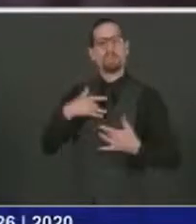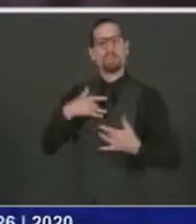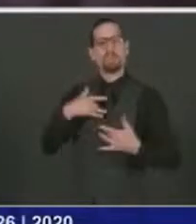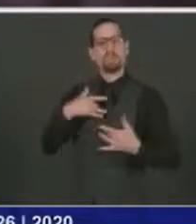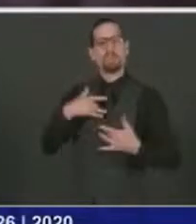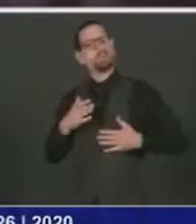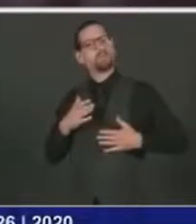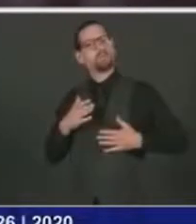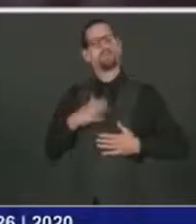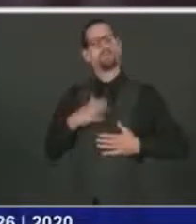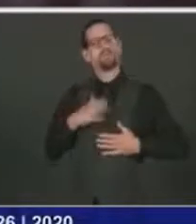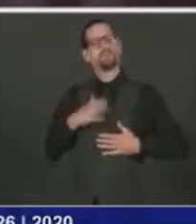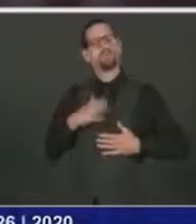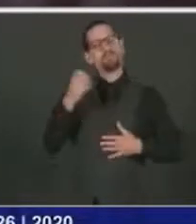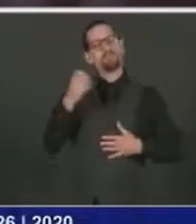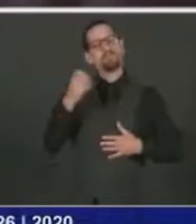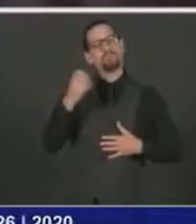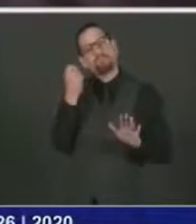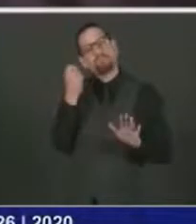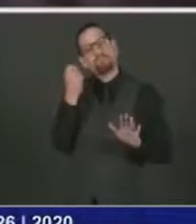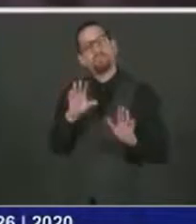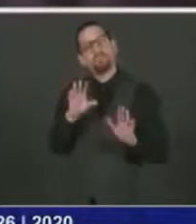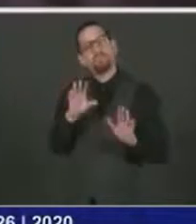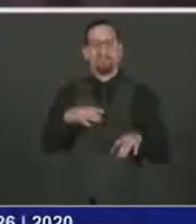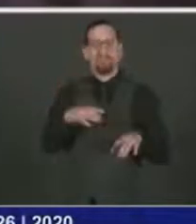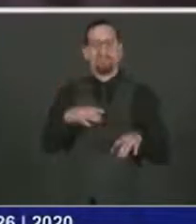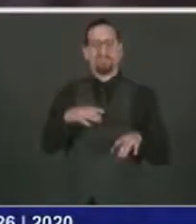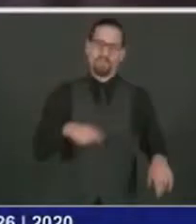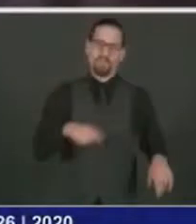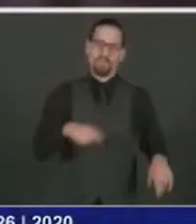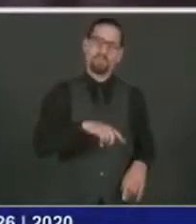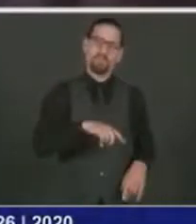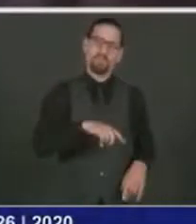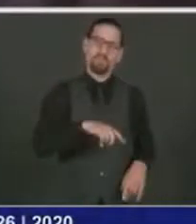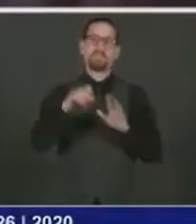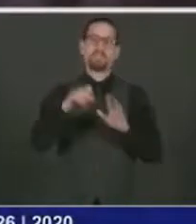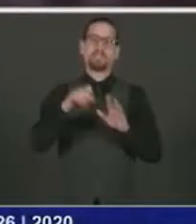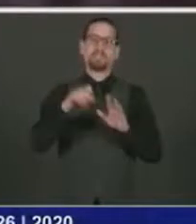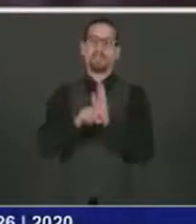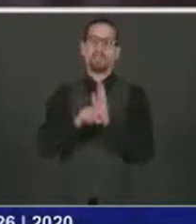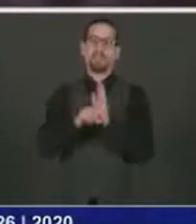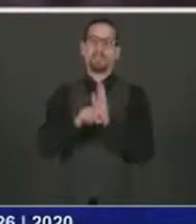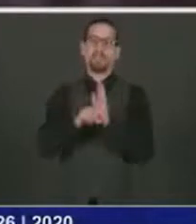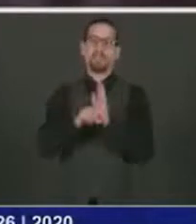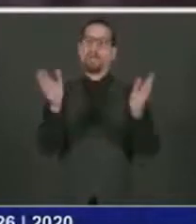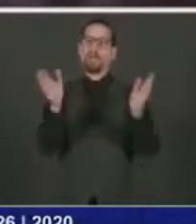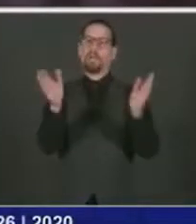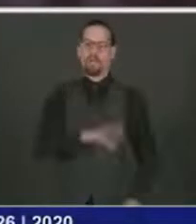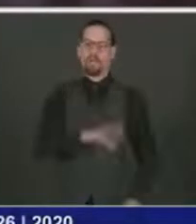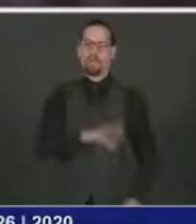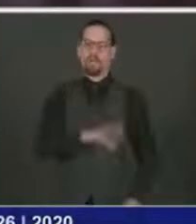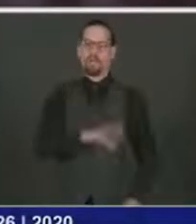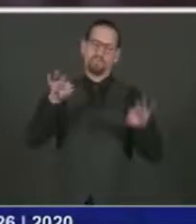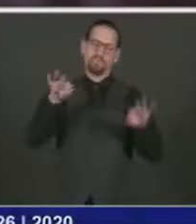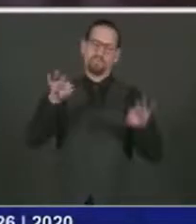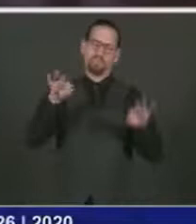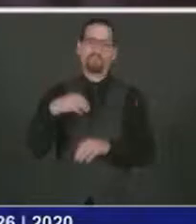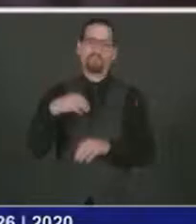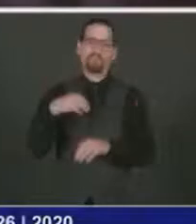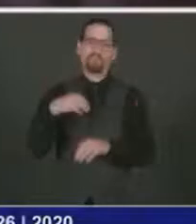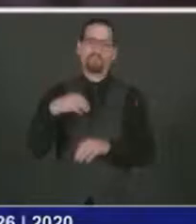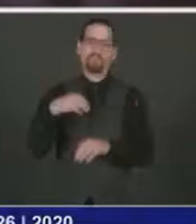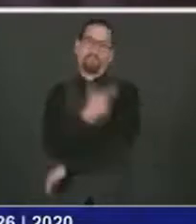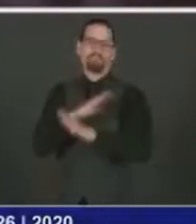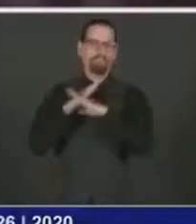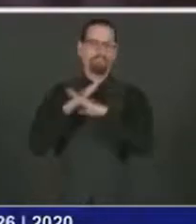children and for the whole state is if we don't get these children immunized. Are the pediatric advisory groups